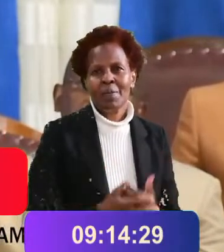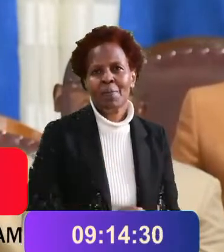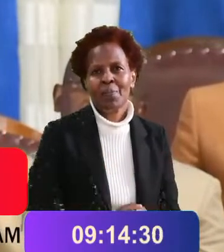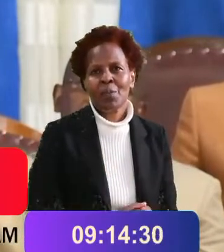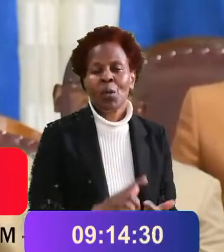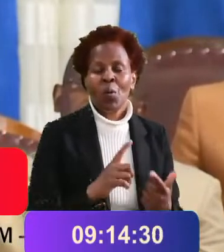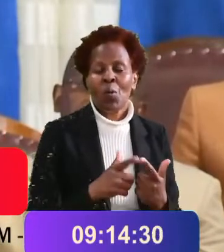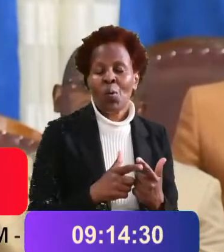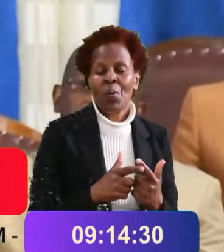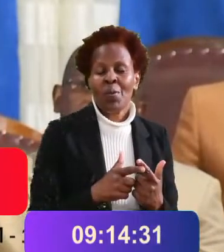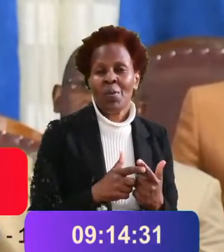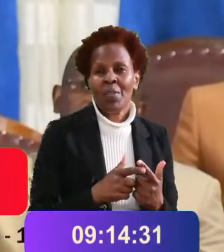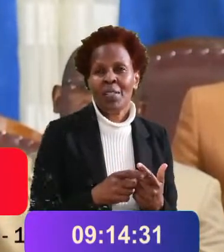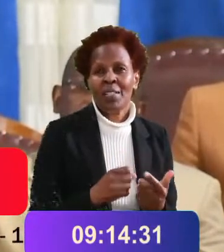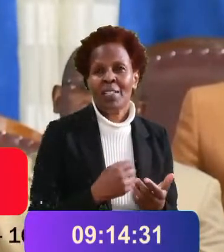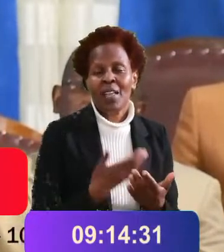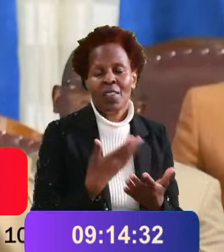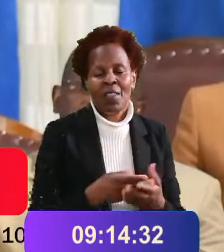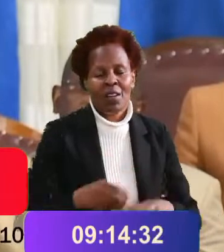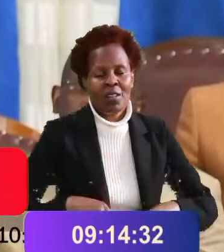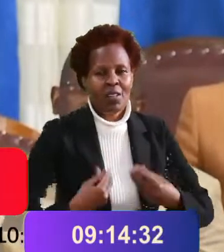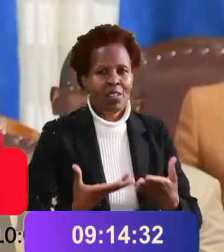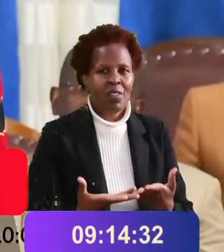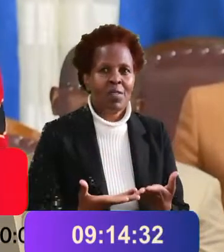When is Thanksgiving valid?